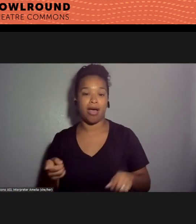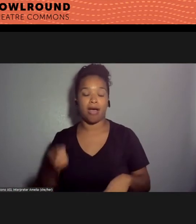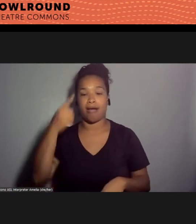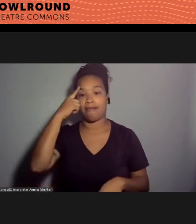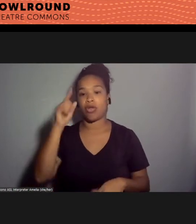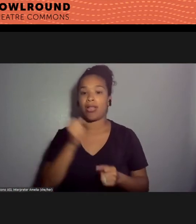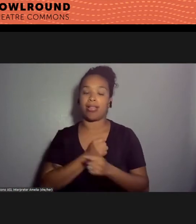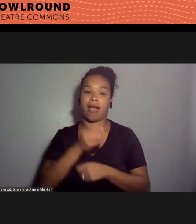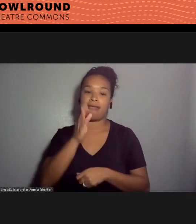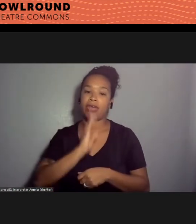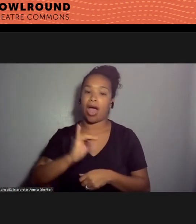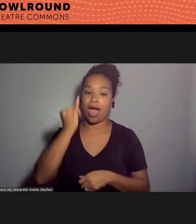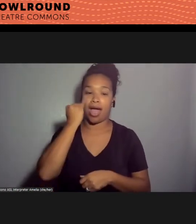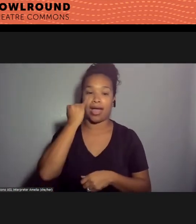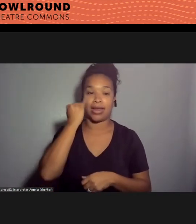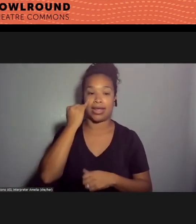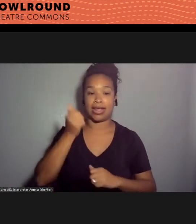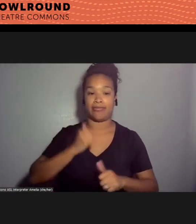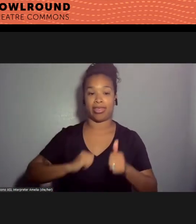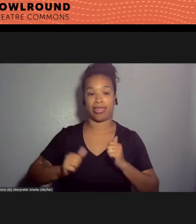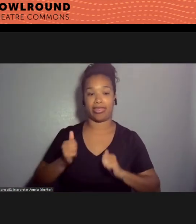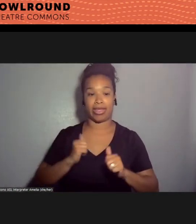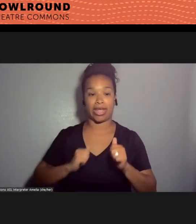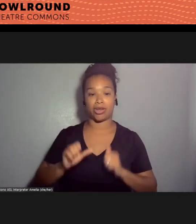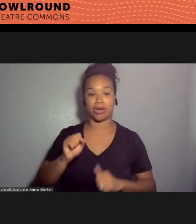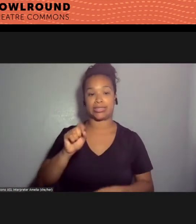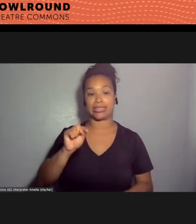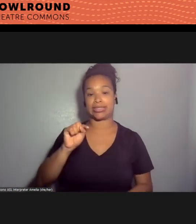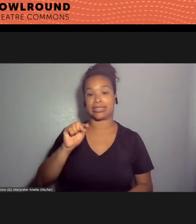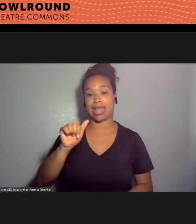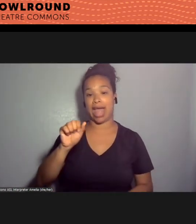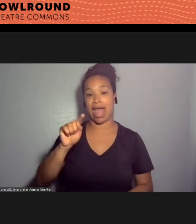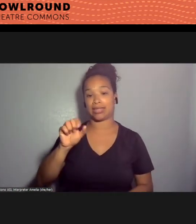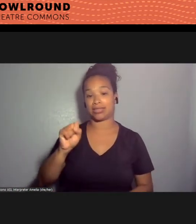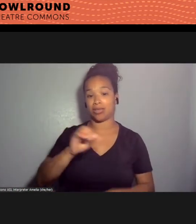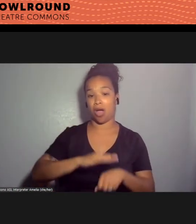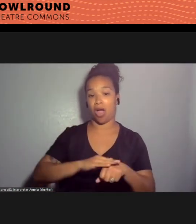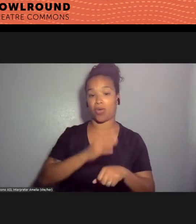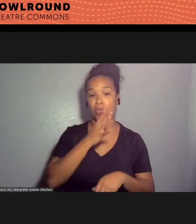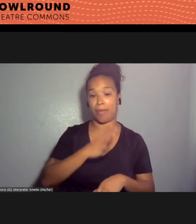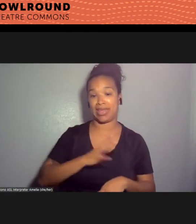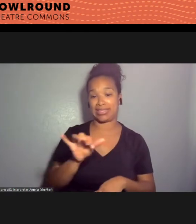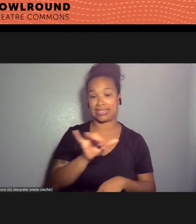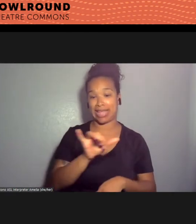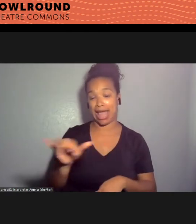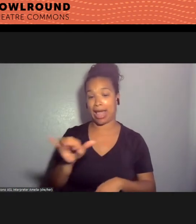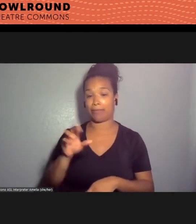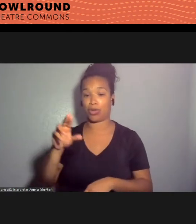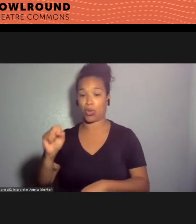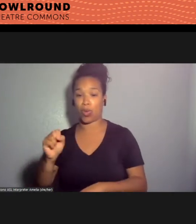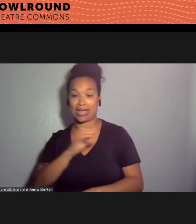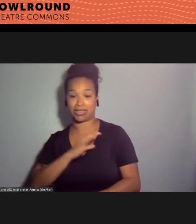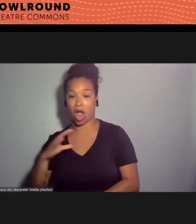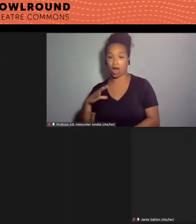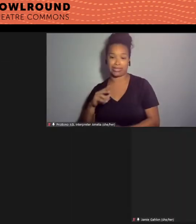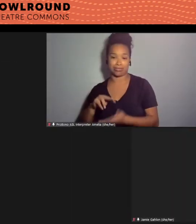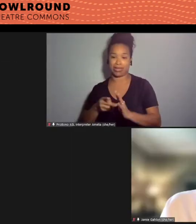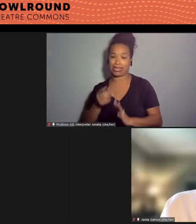theater's stats on women are as bad as the US Congress's, then we are not doing our art